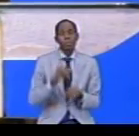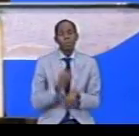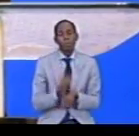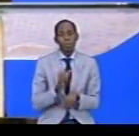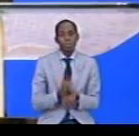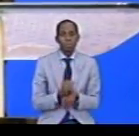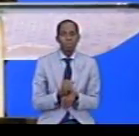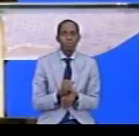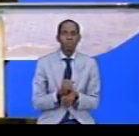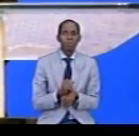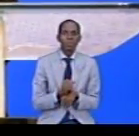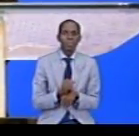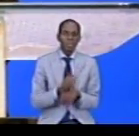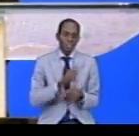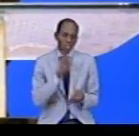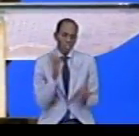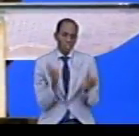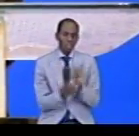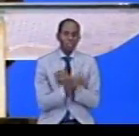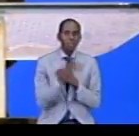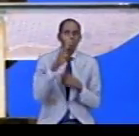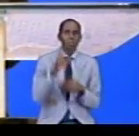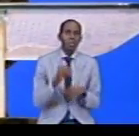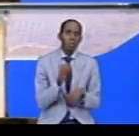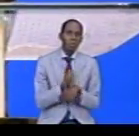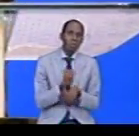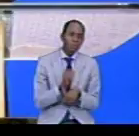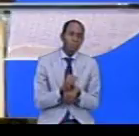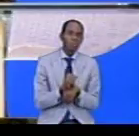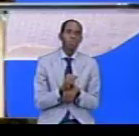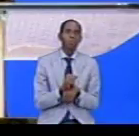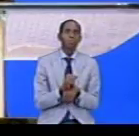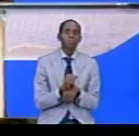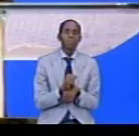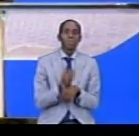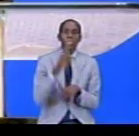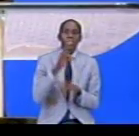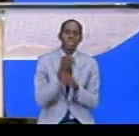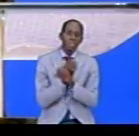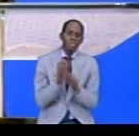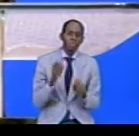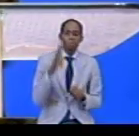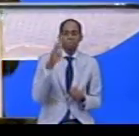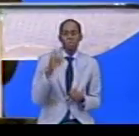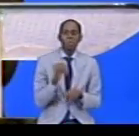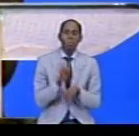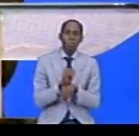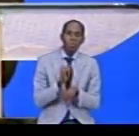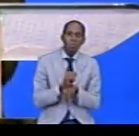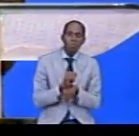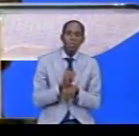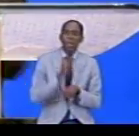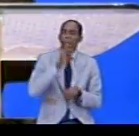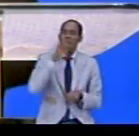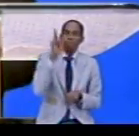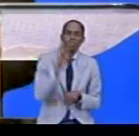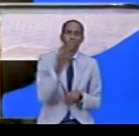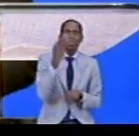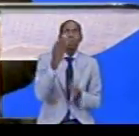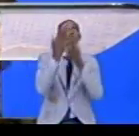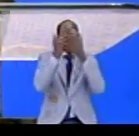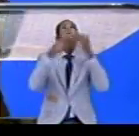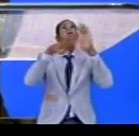transformed by Wars Redeemed by works assured of Heaven